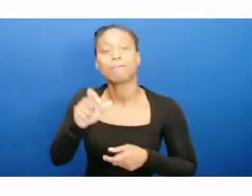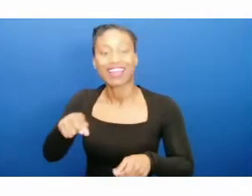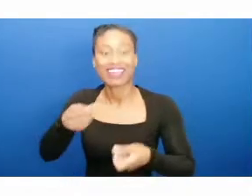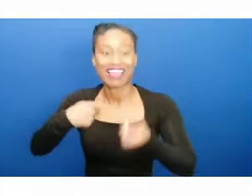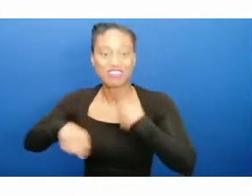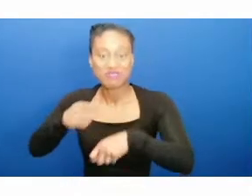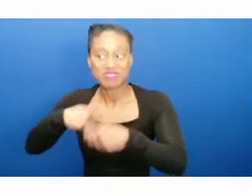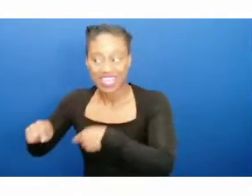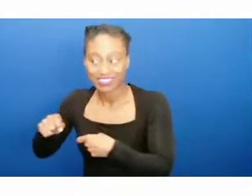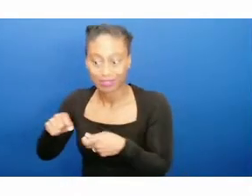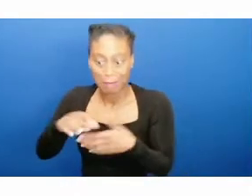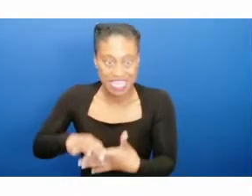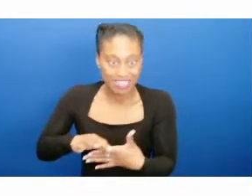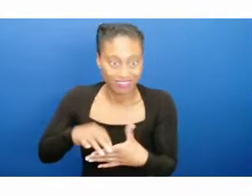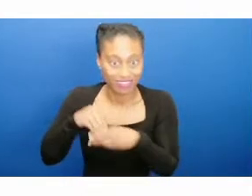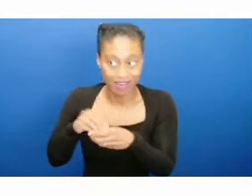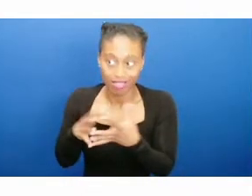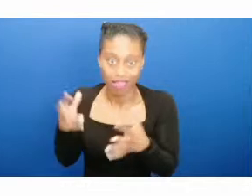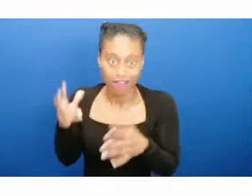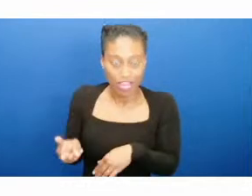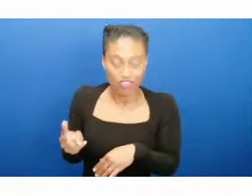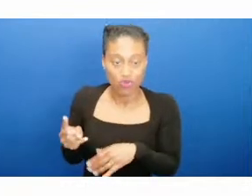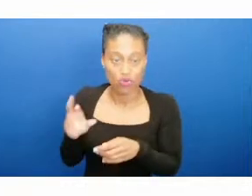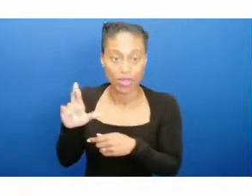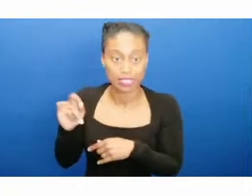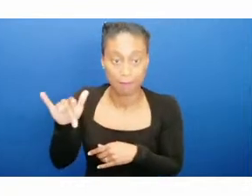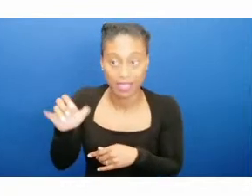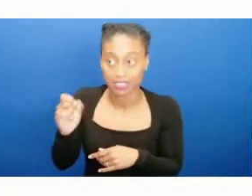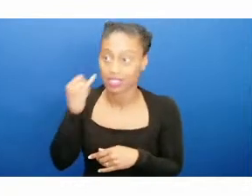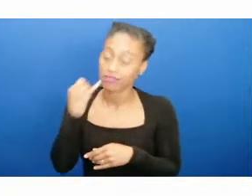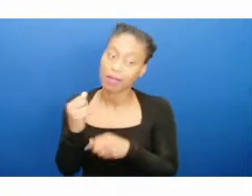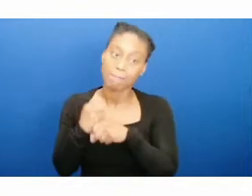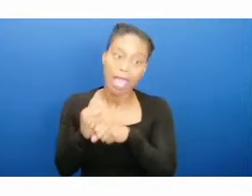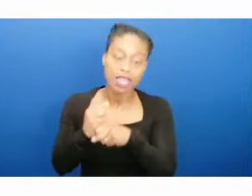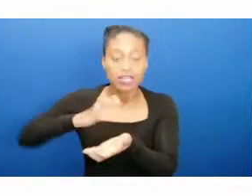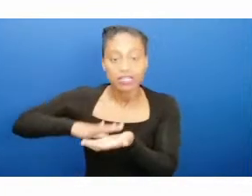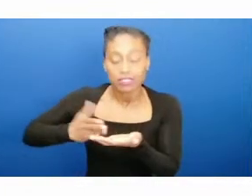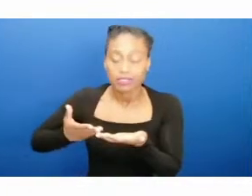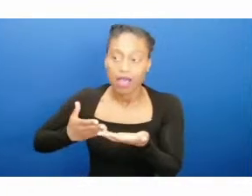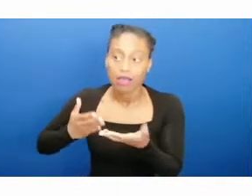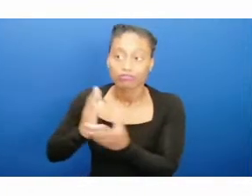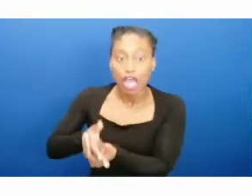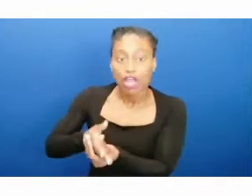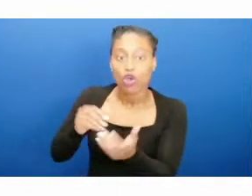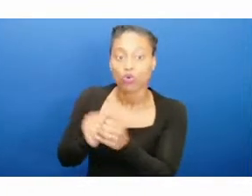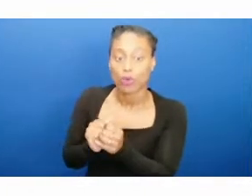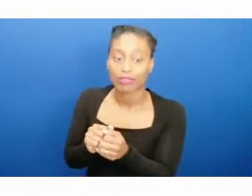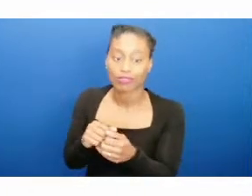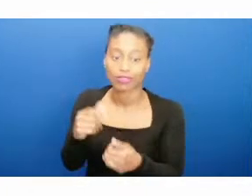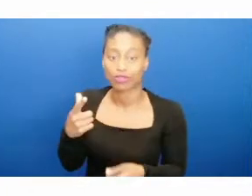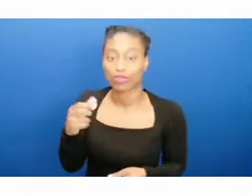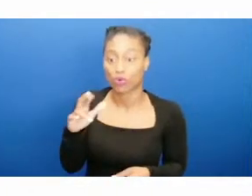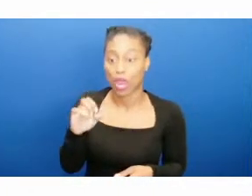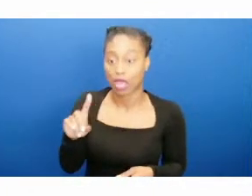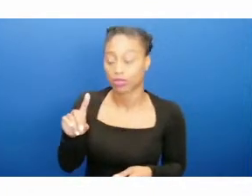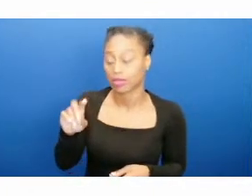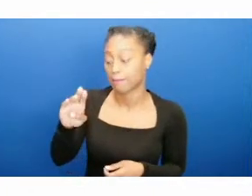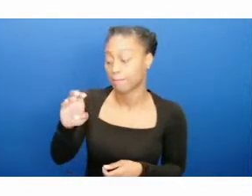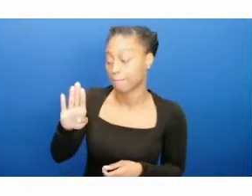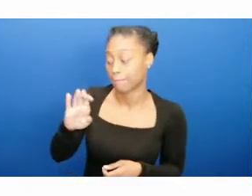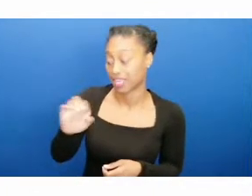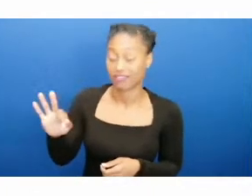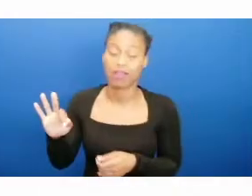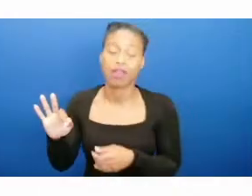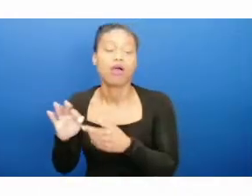vegan recipes. Oftentimes people are making tacos with like ground meat, but lentils, while they don't taste like ground meat,